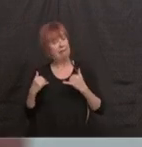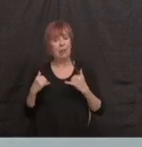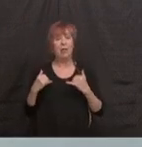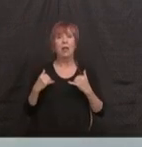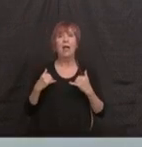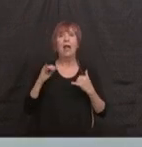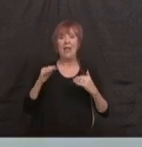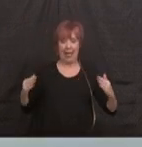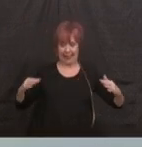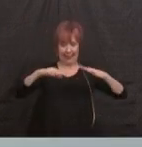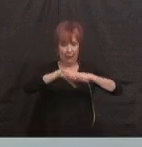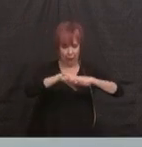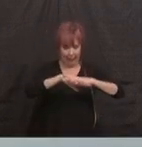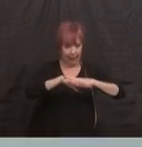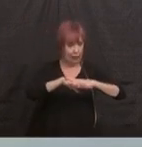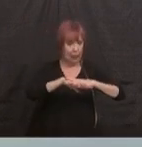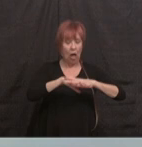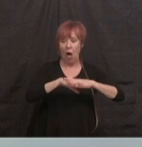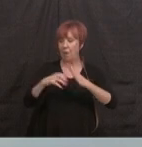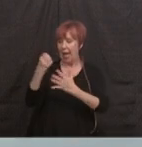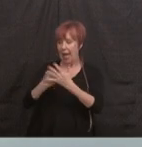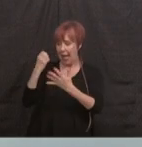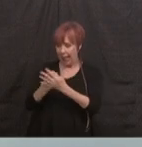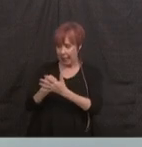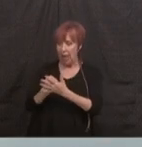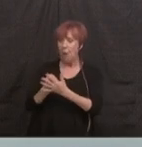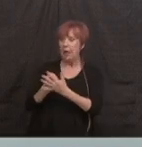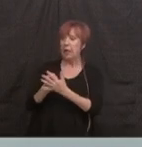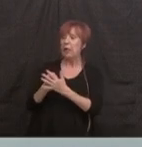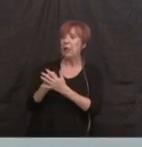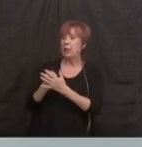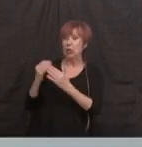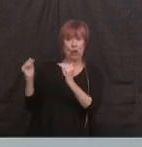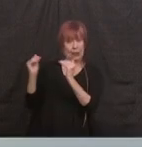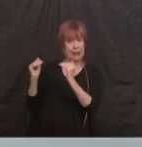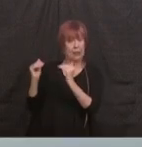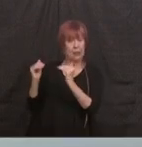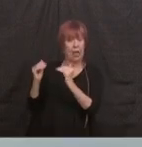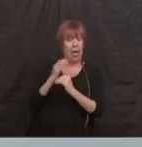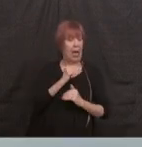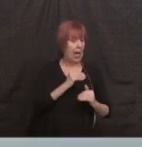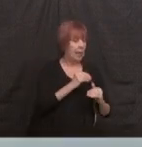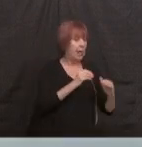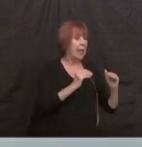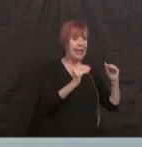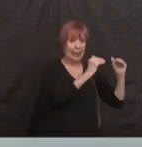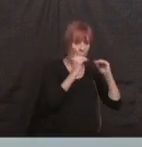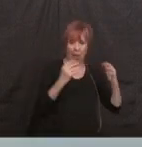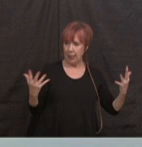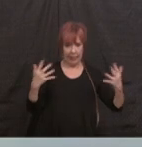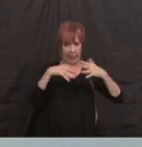this intersection between economic justice and equality